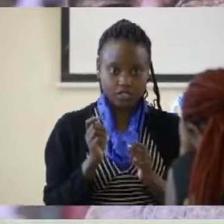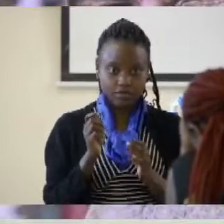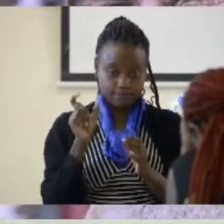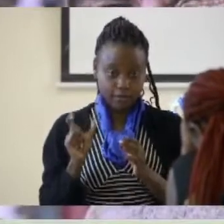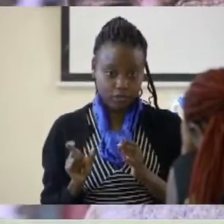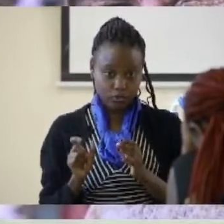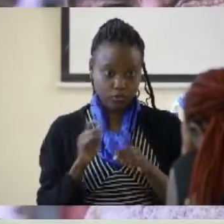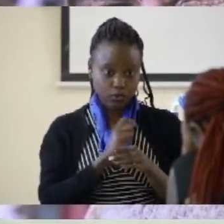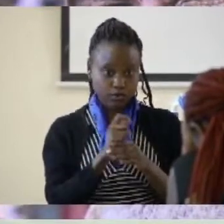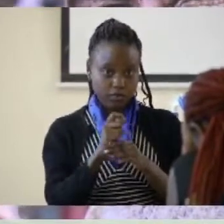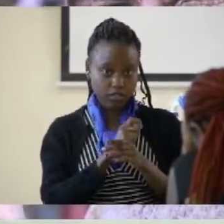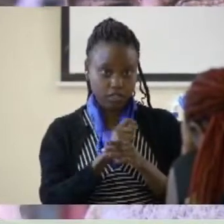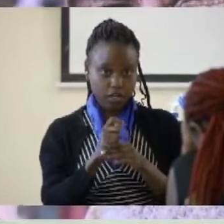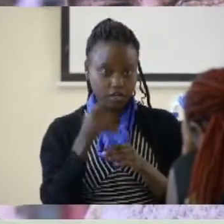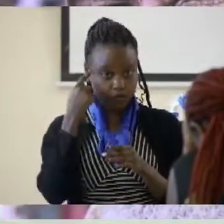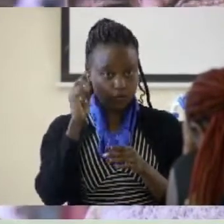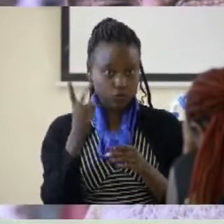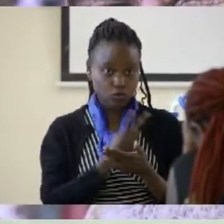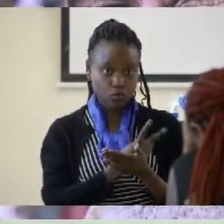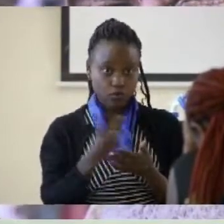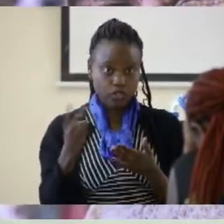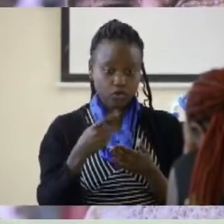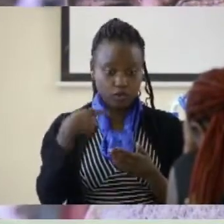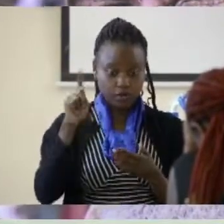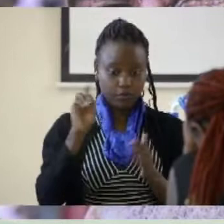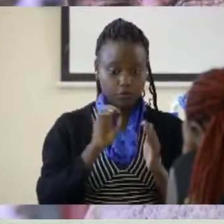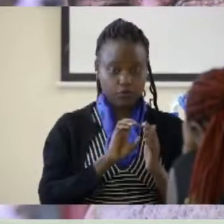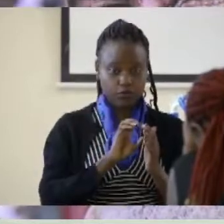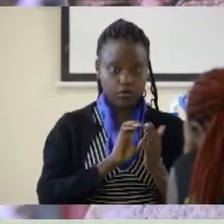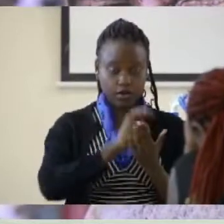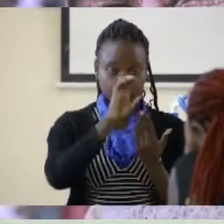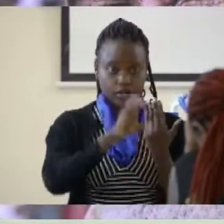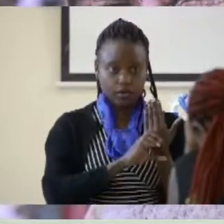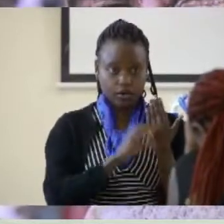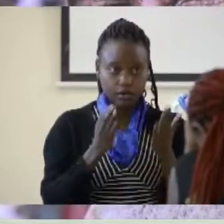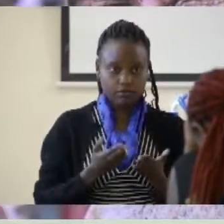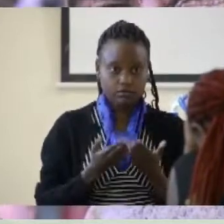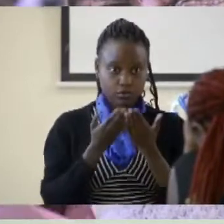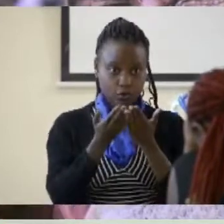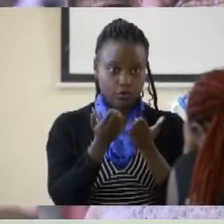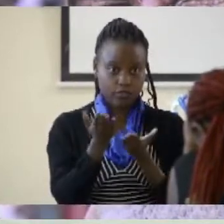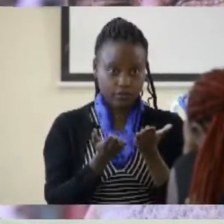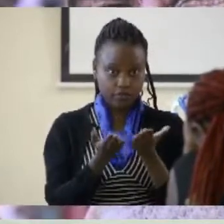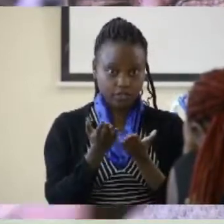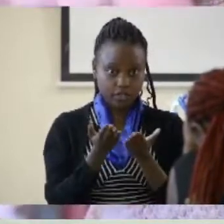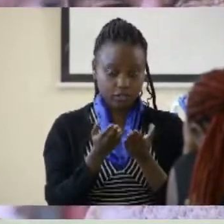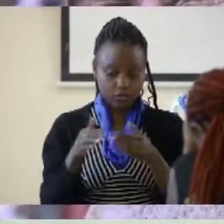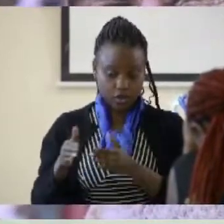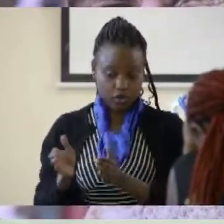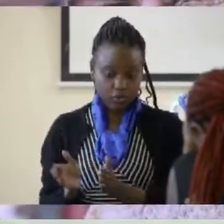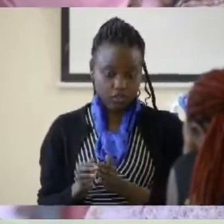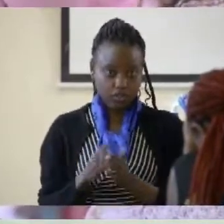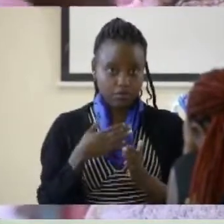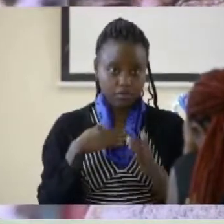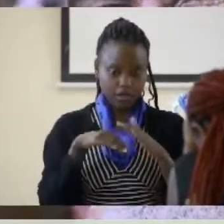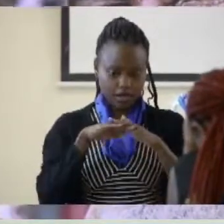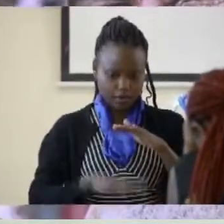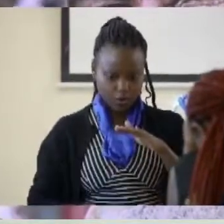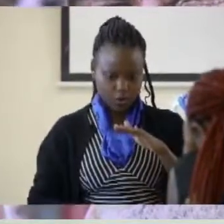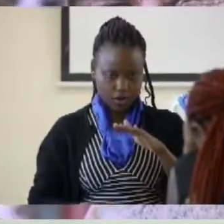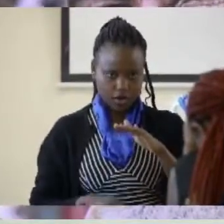an approved curriculum to offer services to the community. I'm a bit lower, not up here.